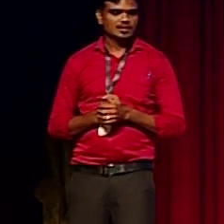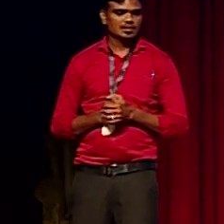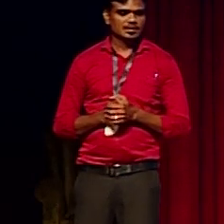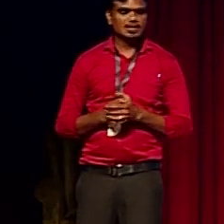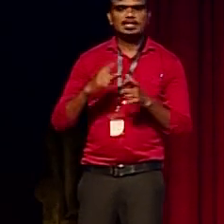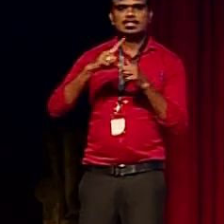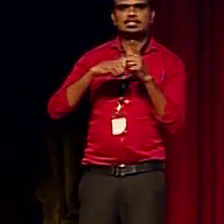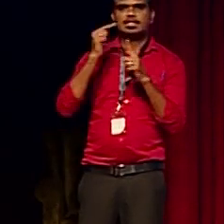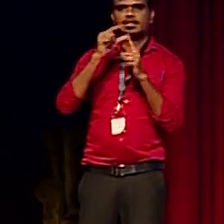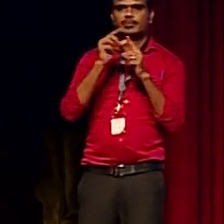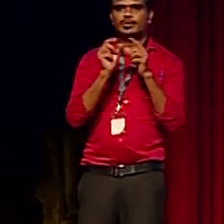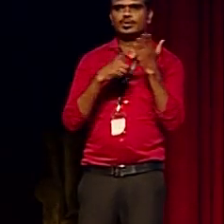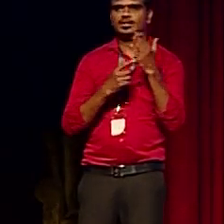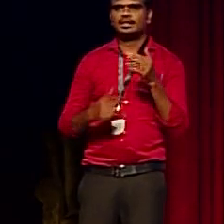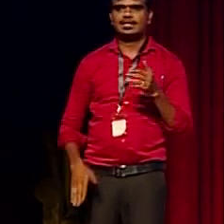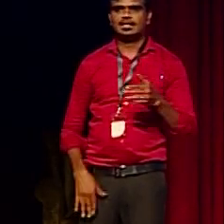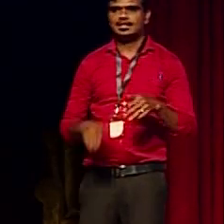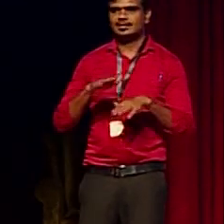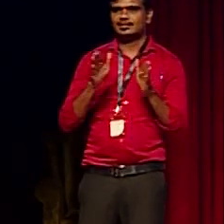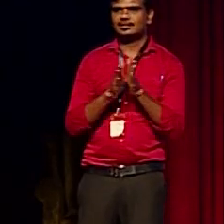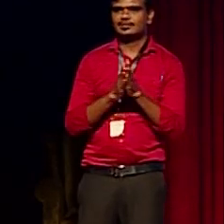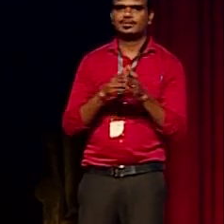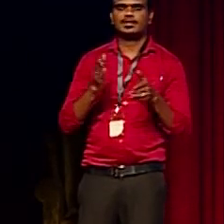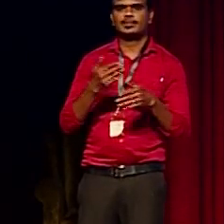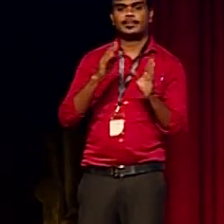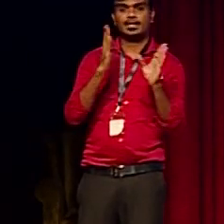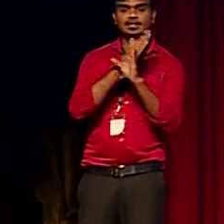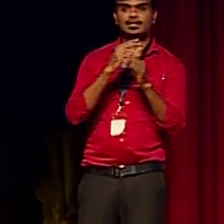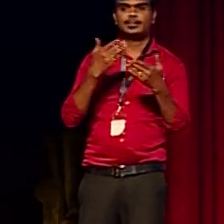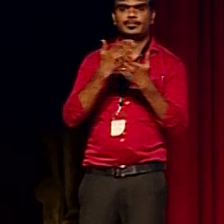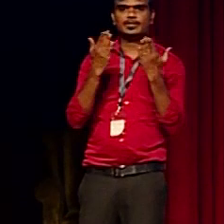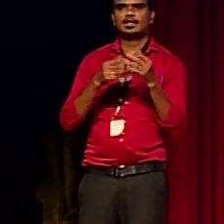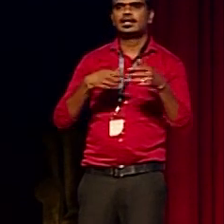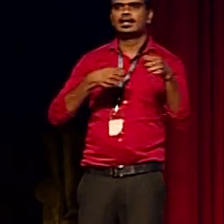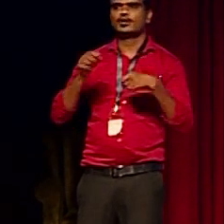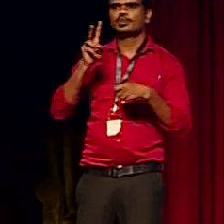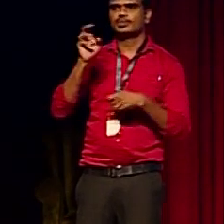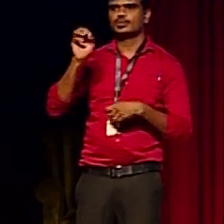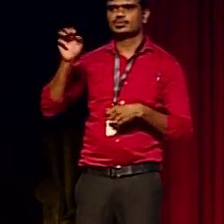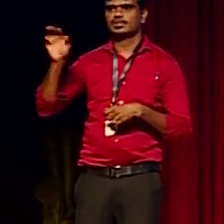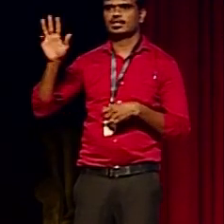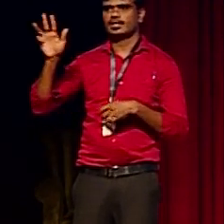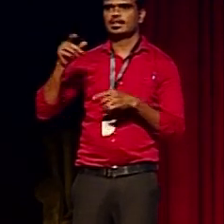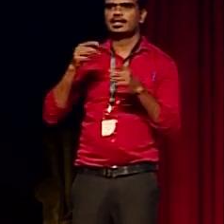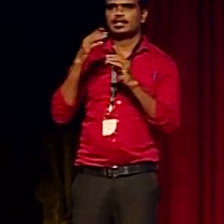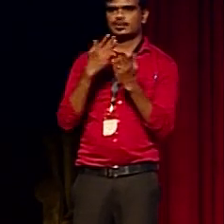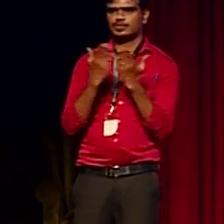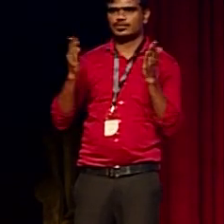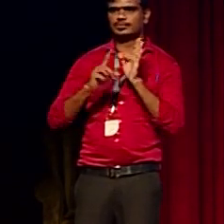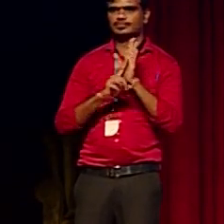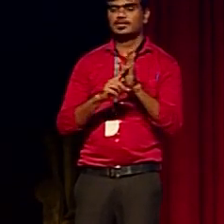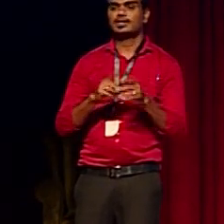The Jaipur knee was hailed by the Time magazine November 2009 issue as one